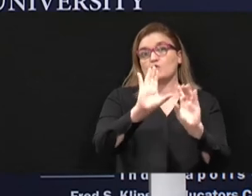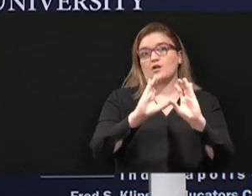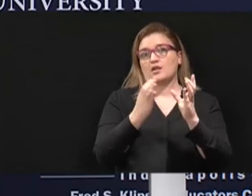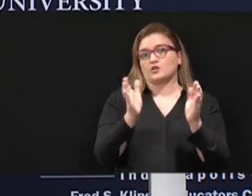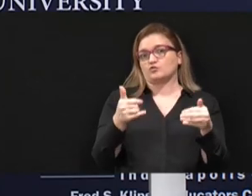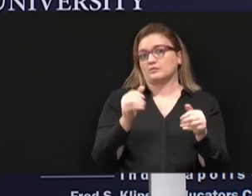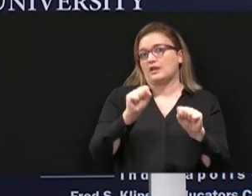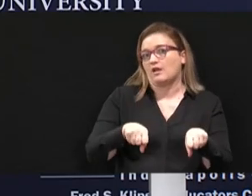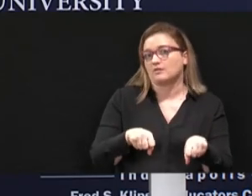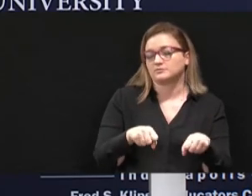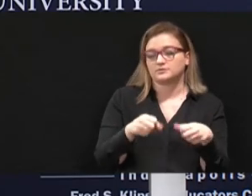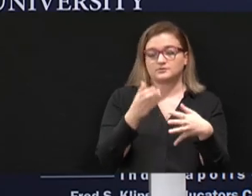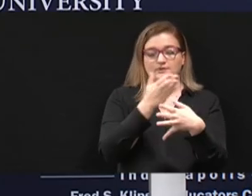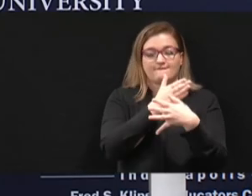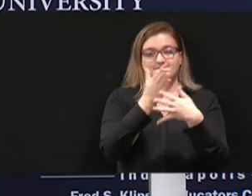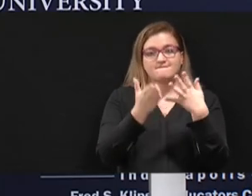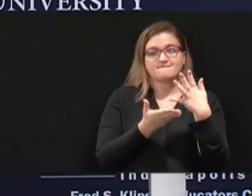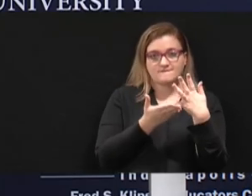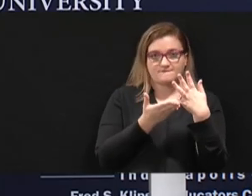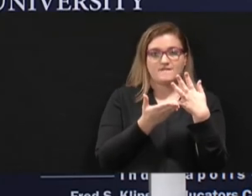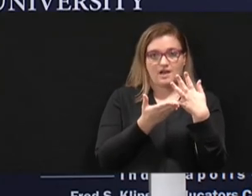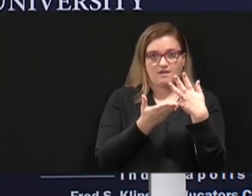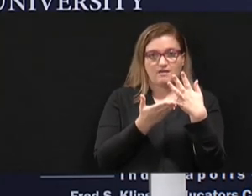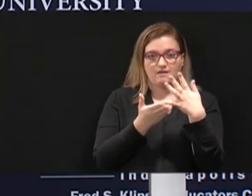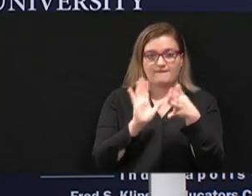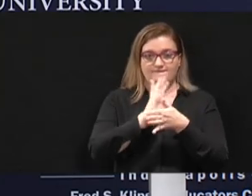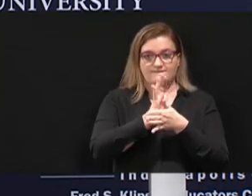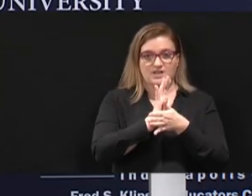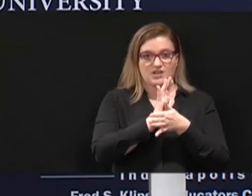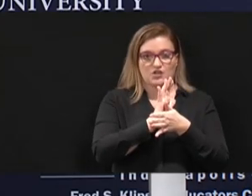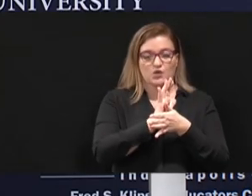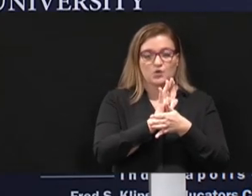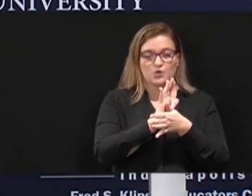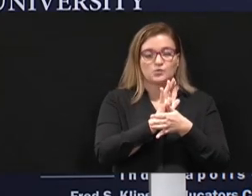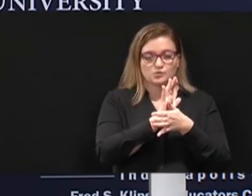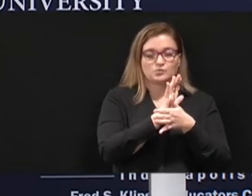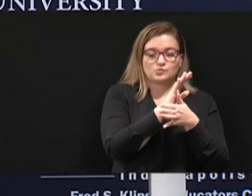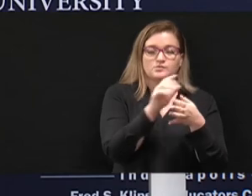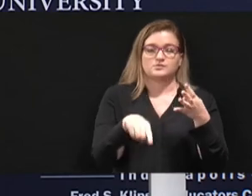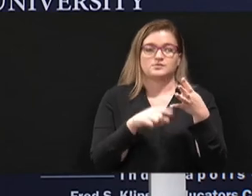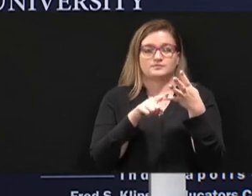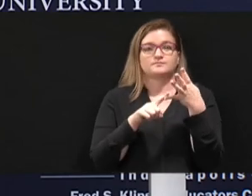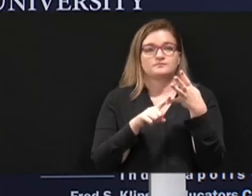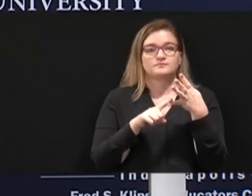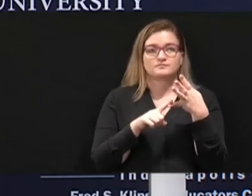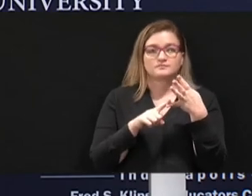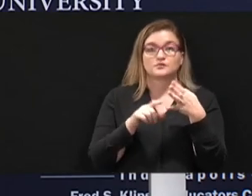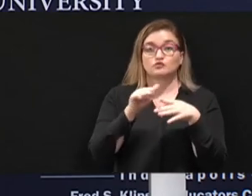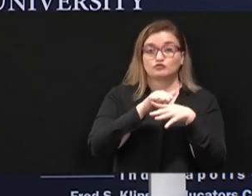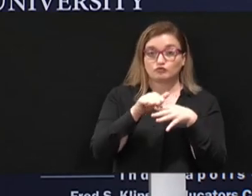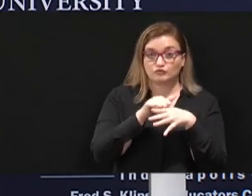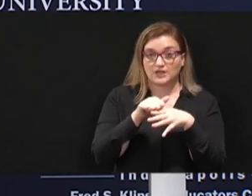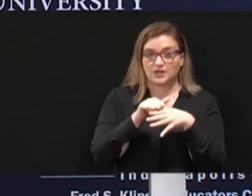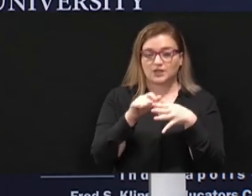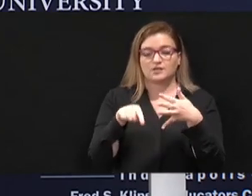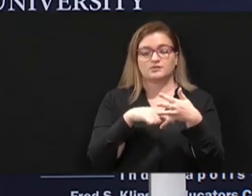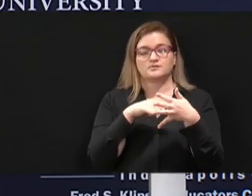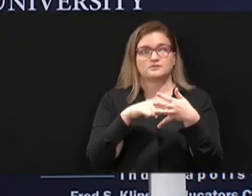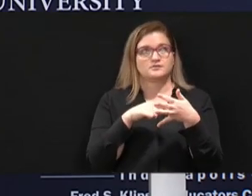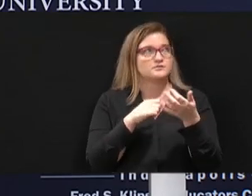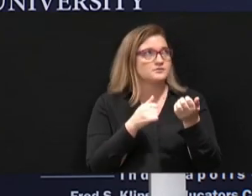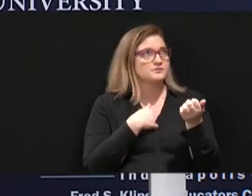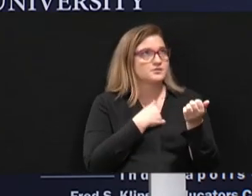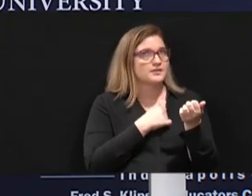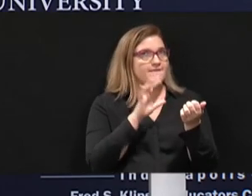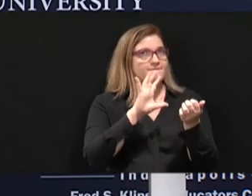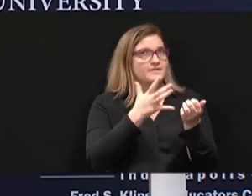those five videos plus the notes will equal 6 hours of training, kind of that sixth day that we're not doing in person. Fifth day that